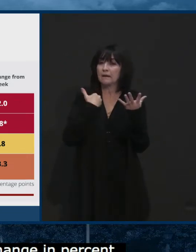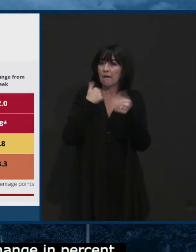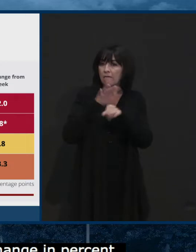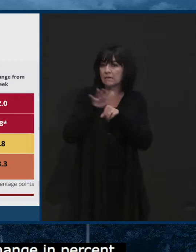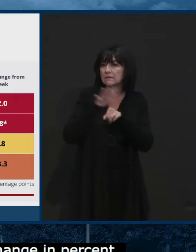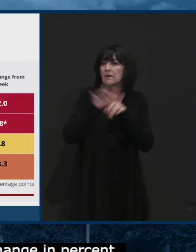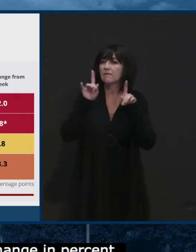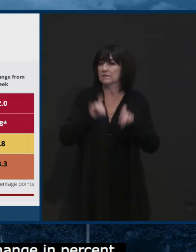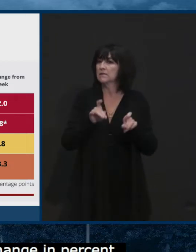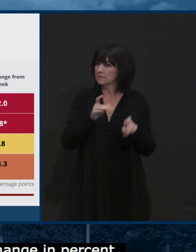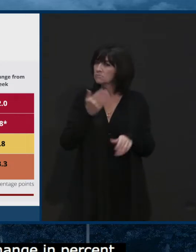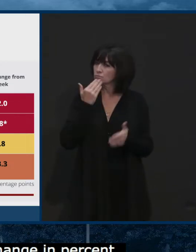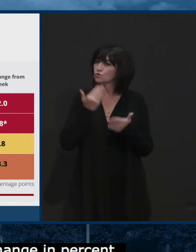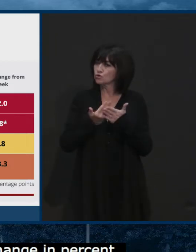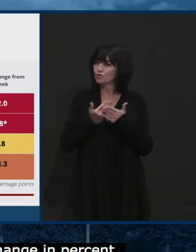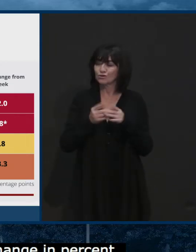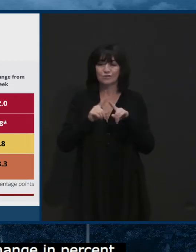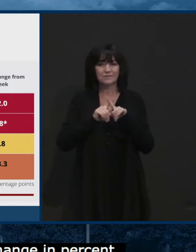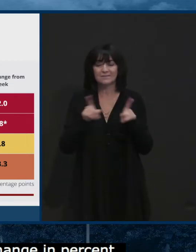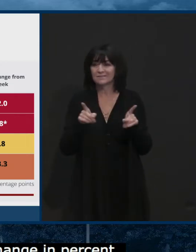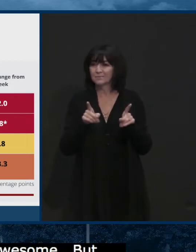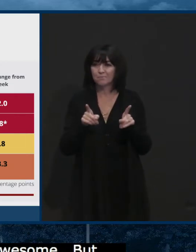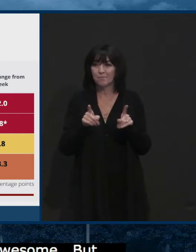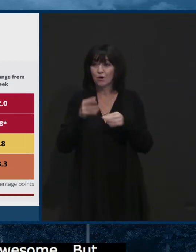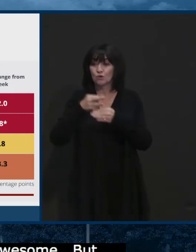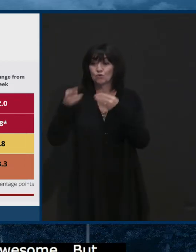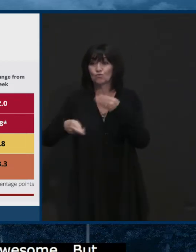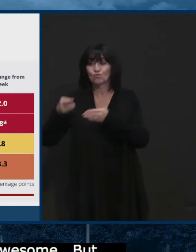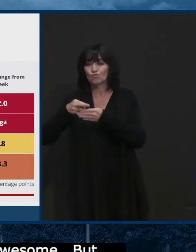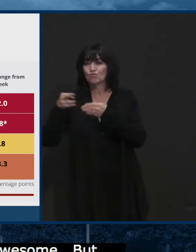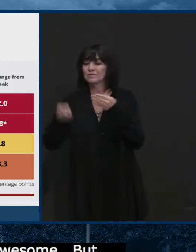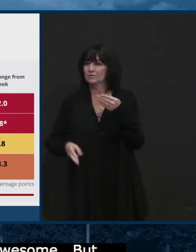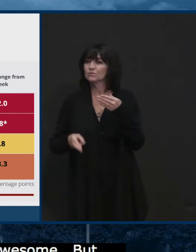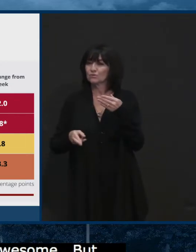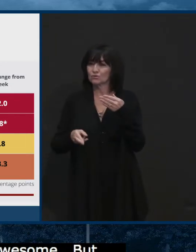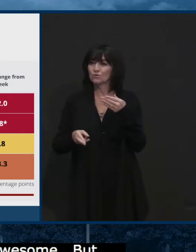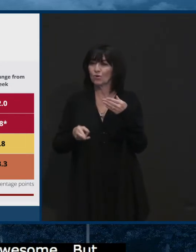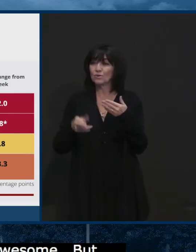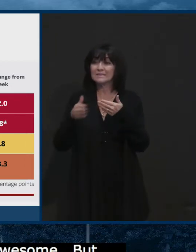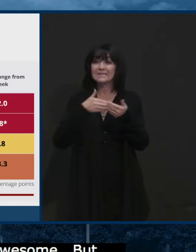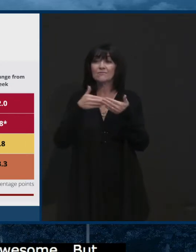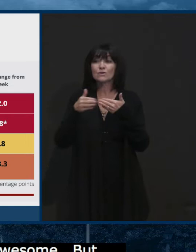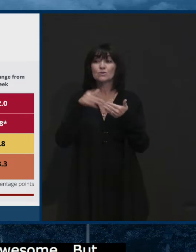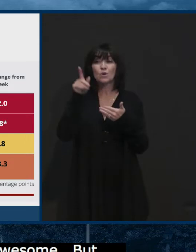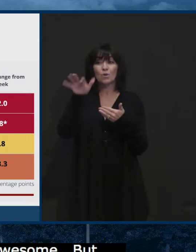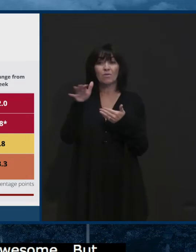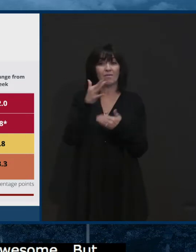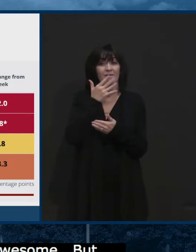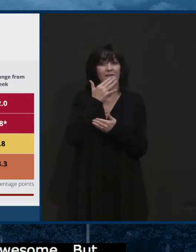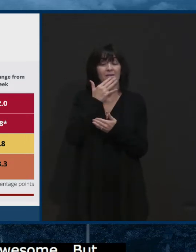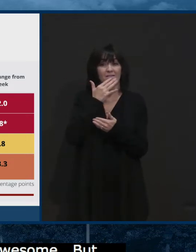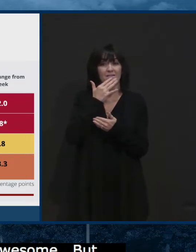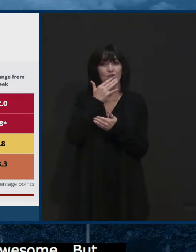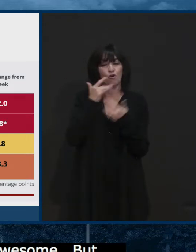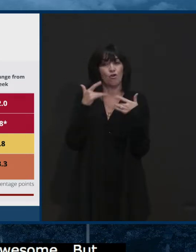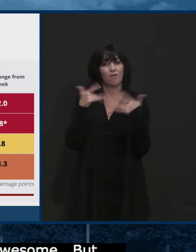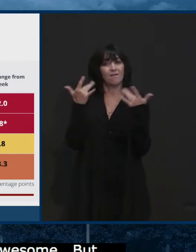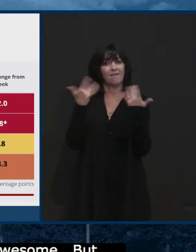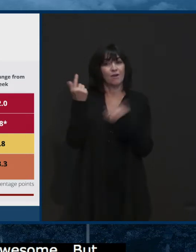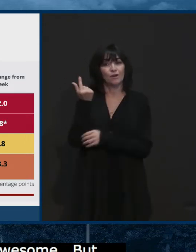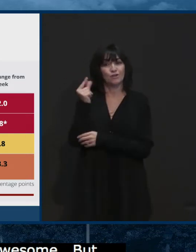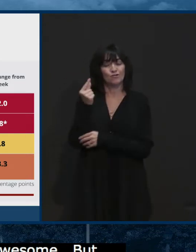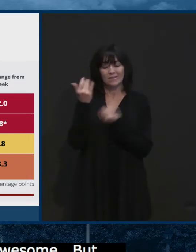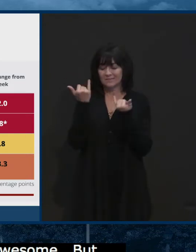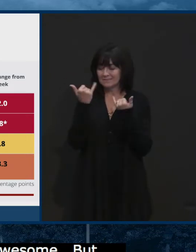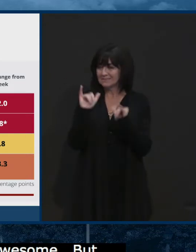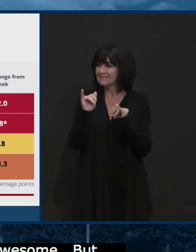hospitalizations, again, is trending in the wrong direction. Even though it's a light green, we are headed in the